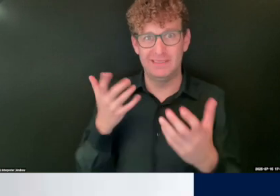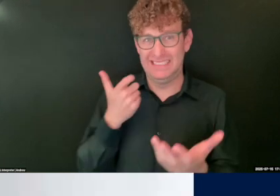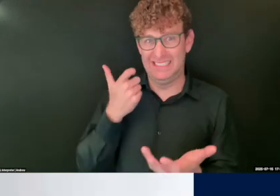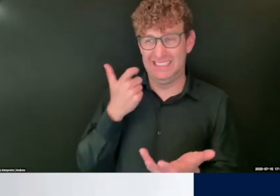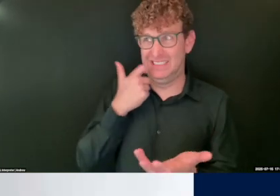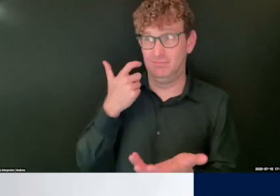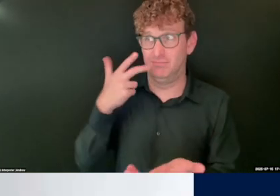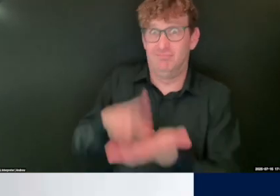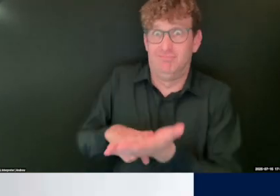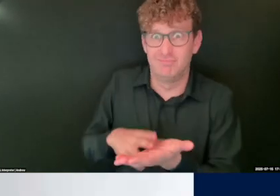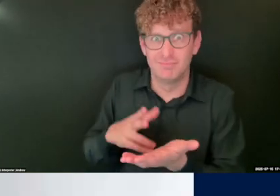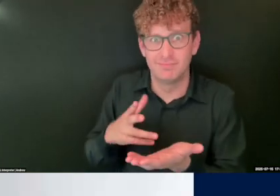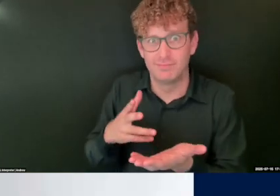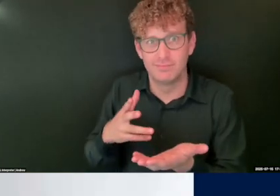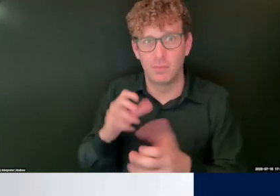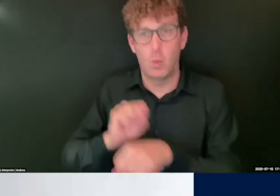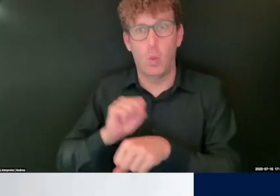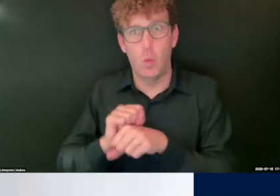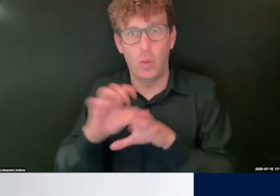We came up.